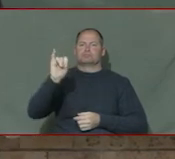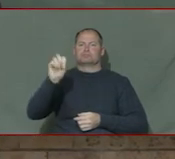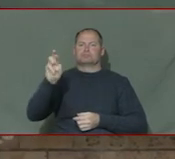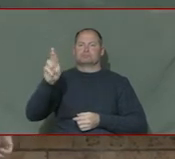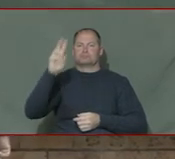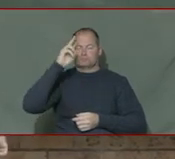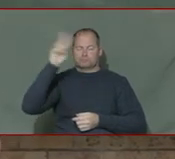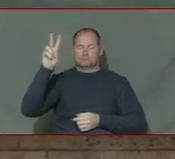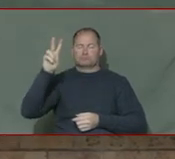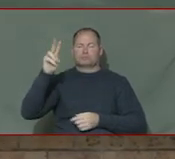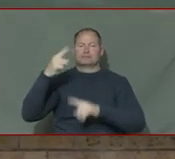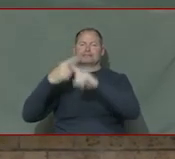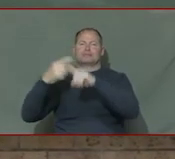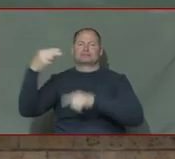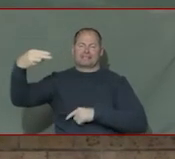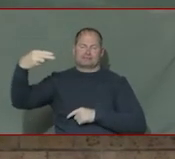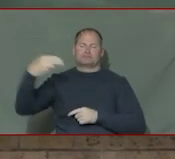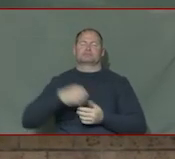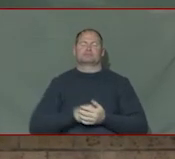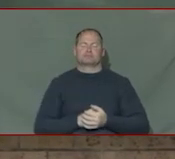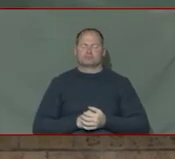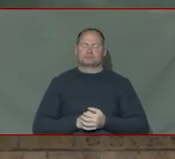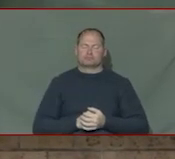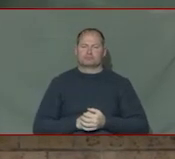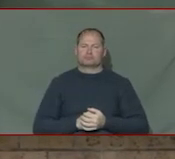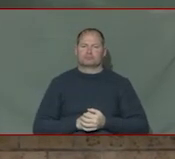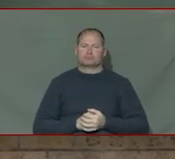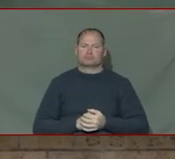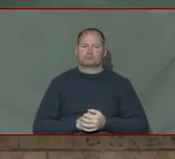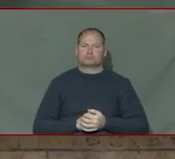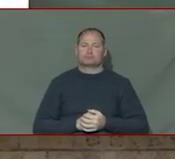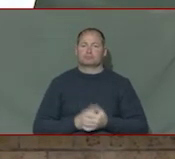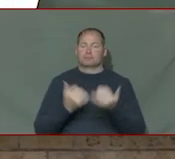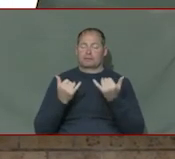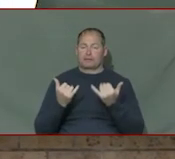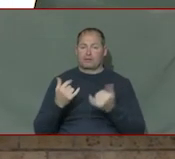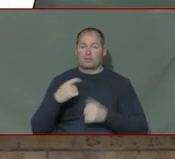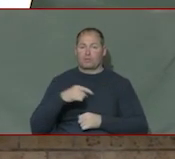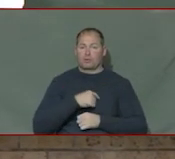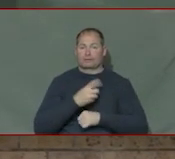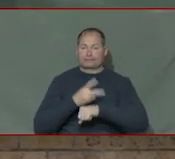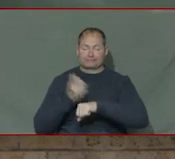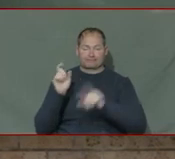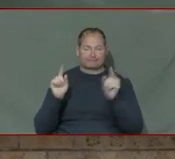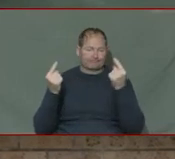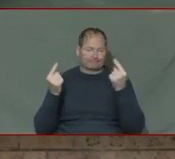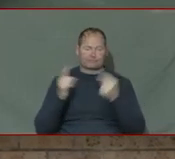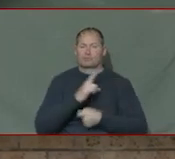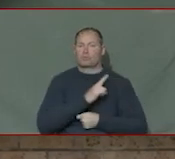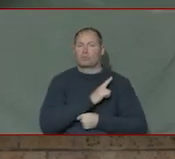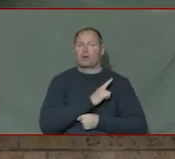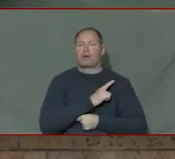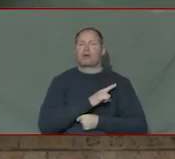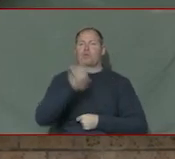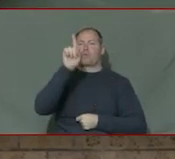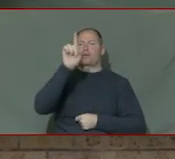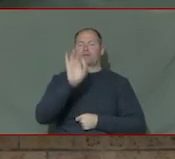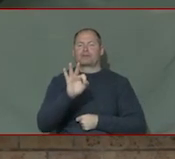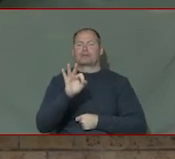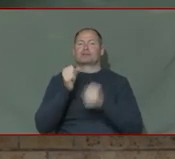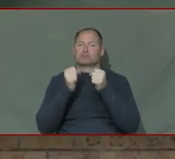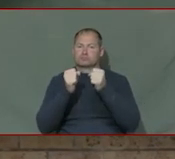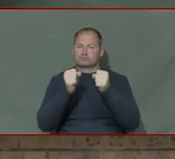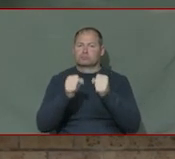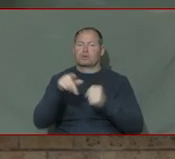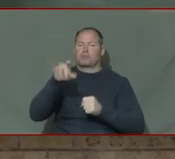correct? Now people, do you understand that we cannot differentiate this because a third is a constant.